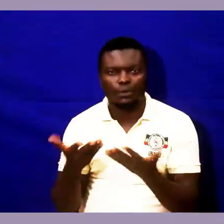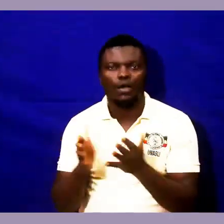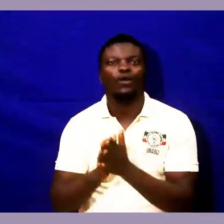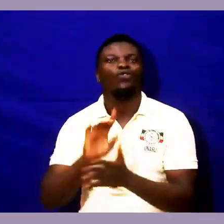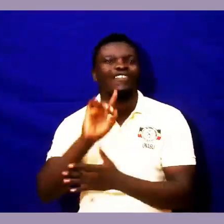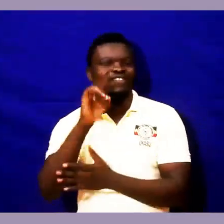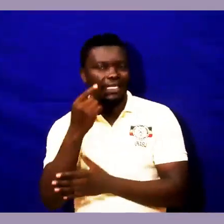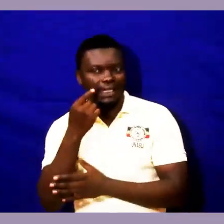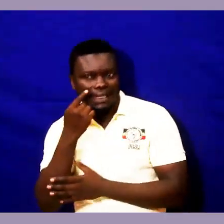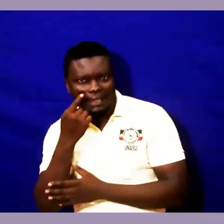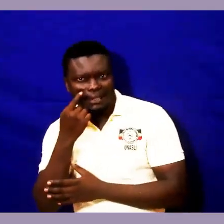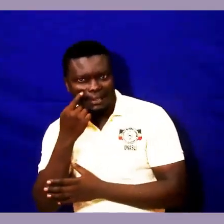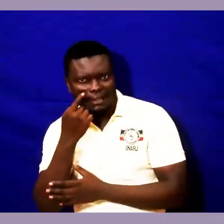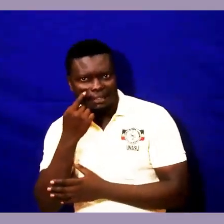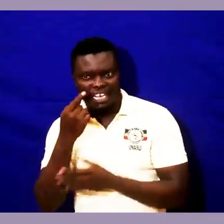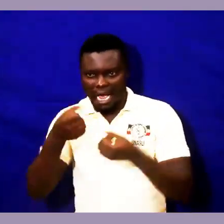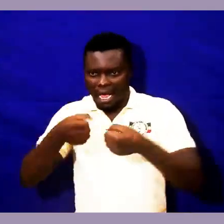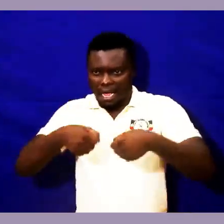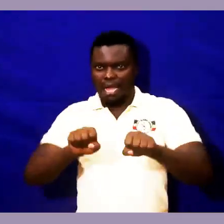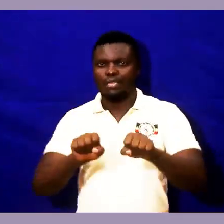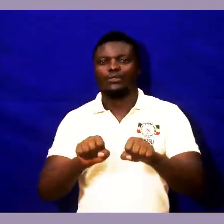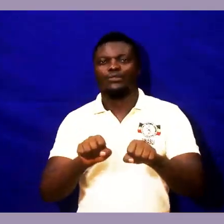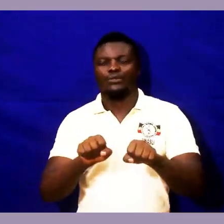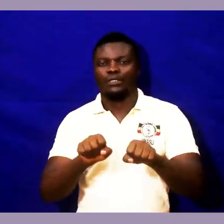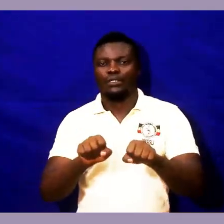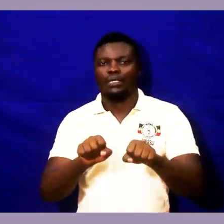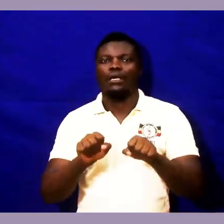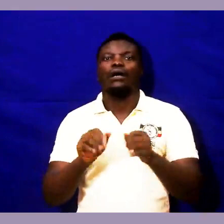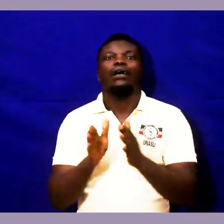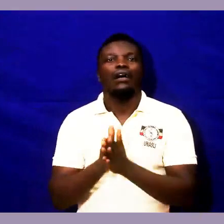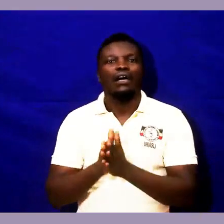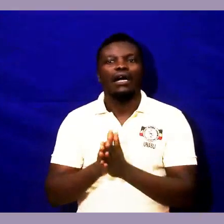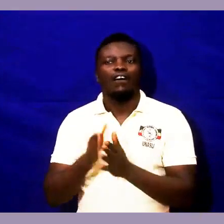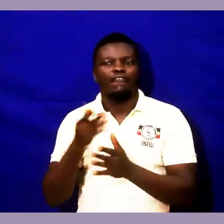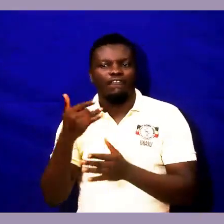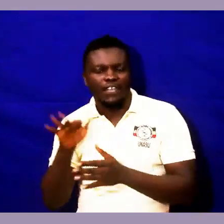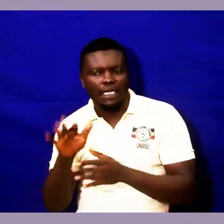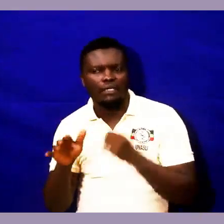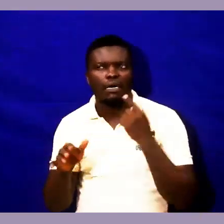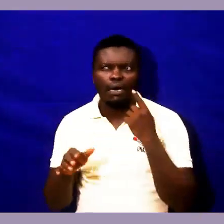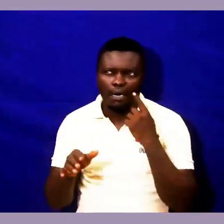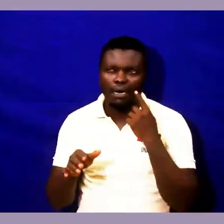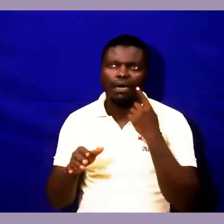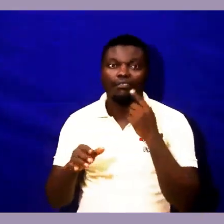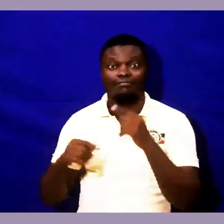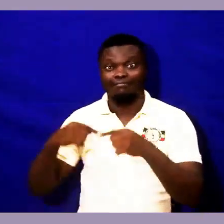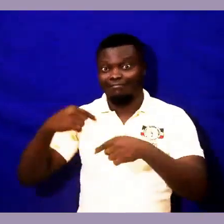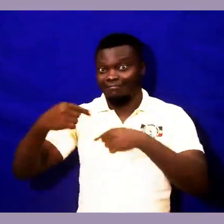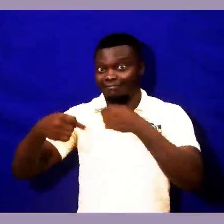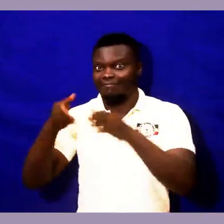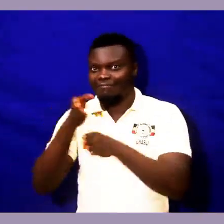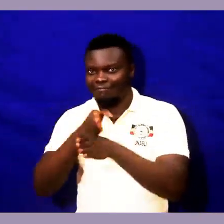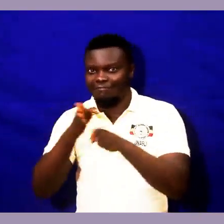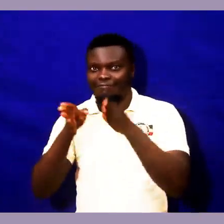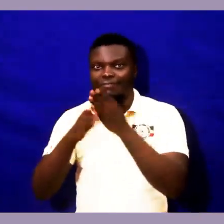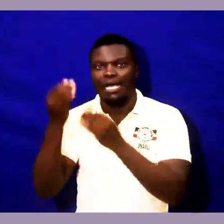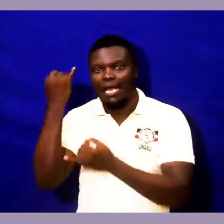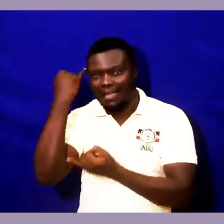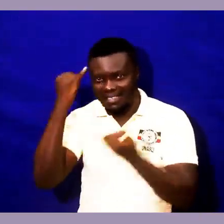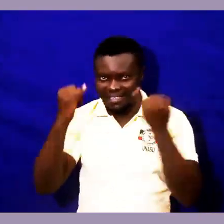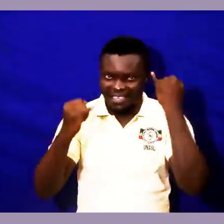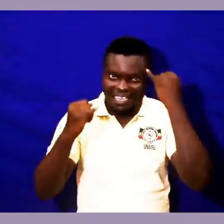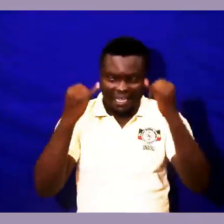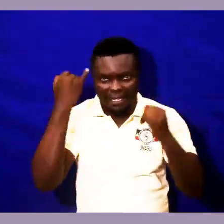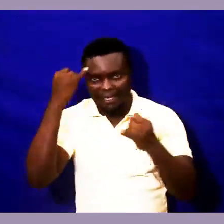well, let's first look at actions. Then it is from there that we shall build